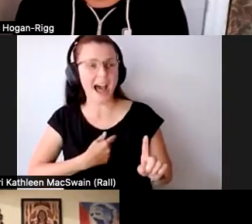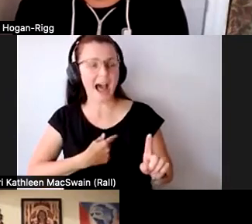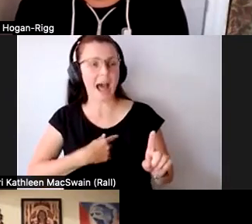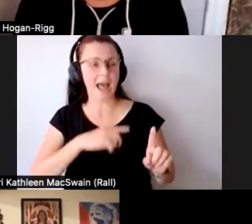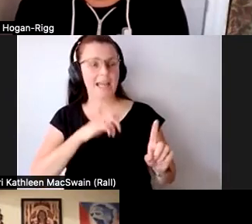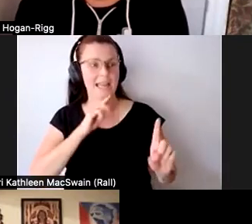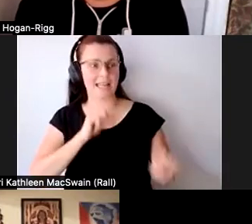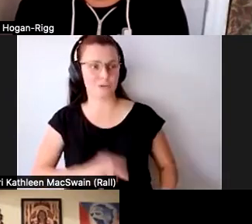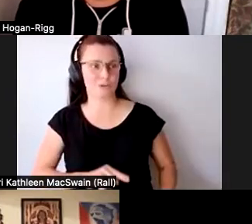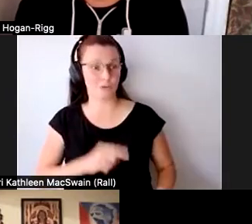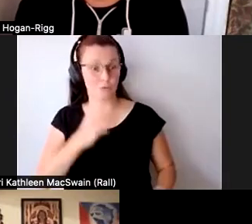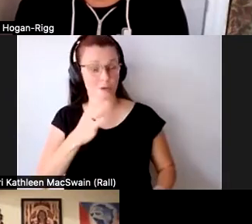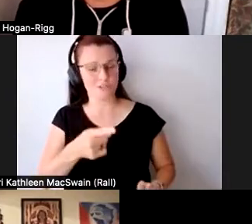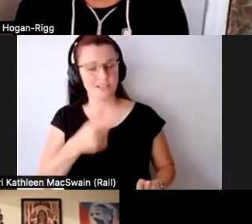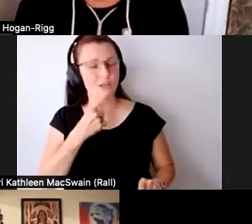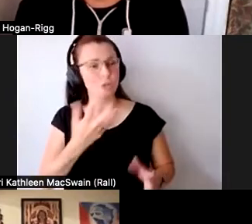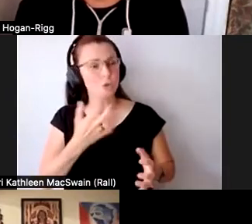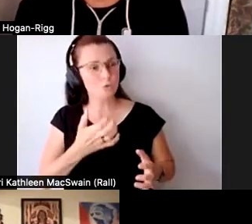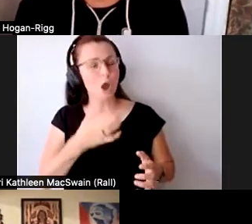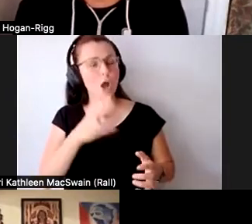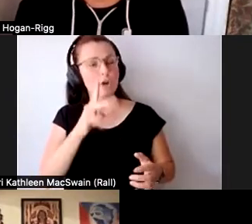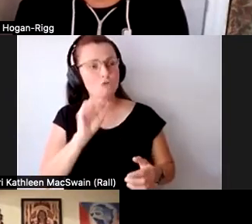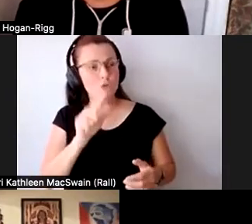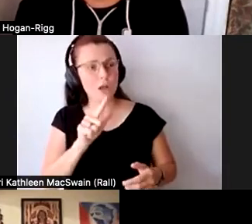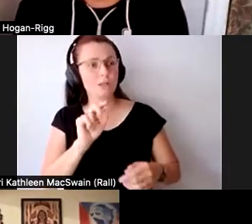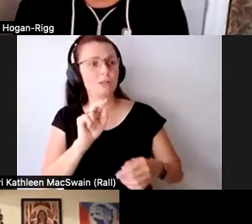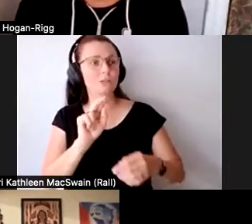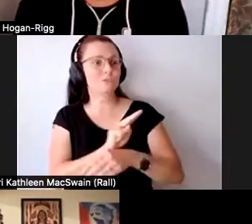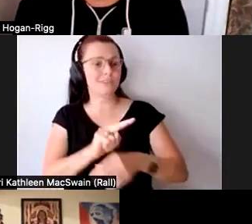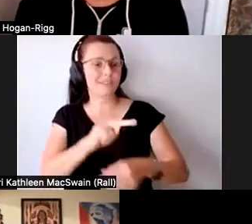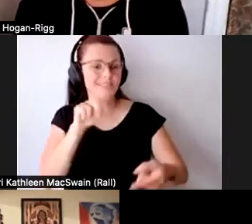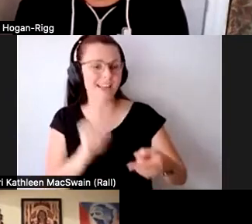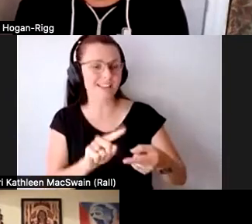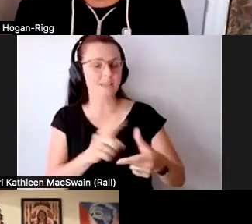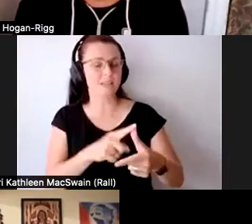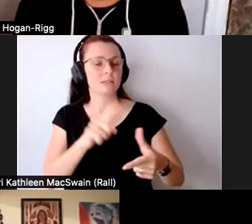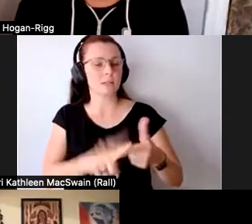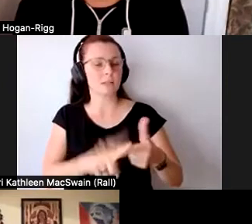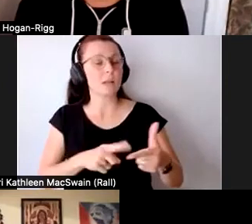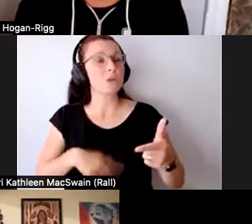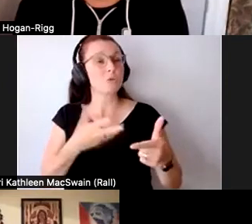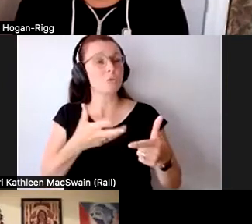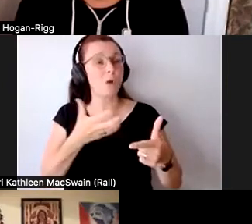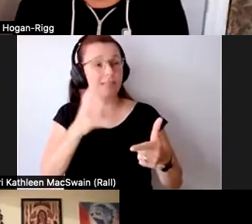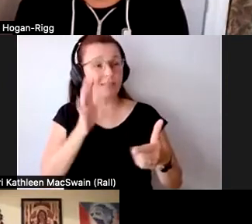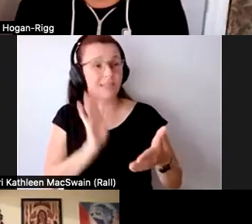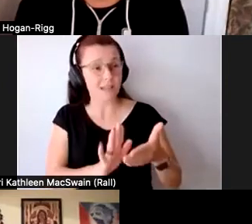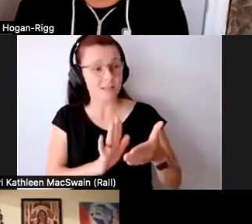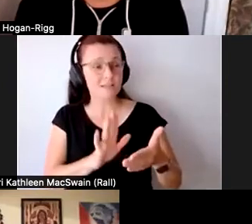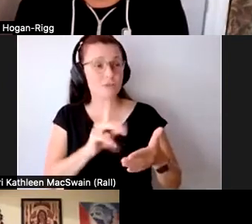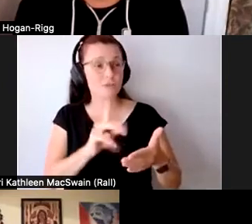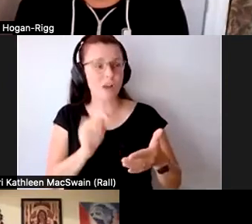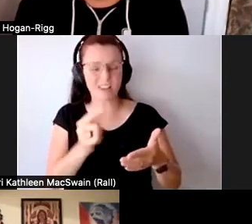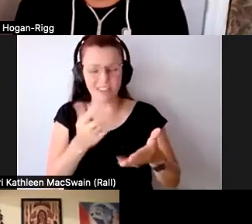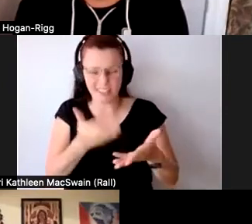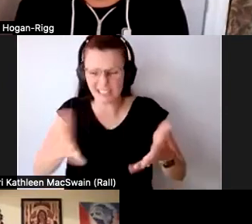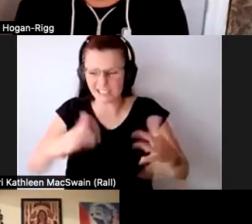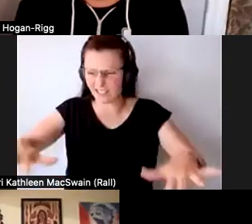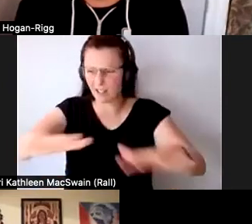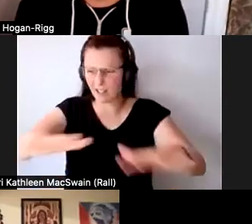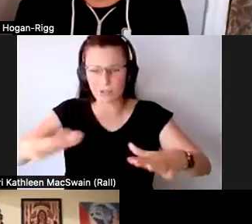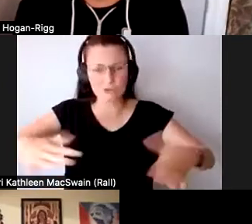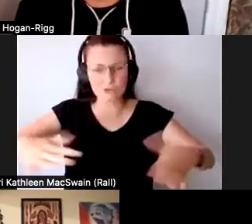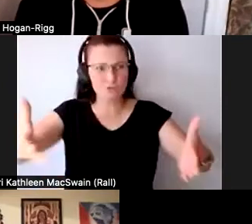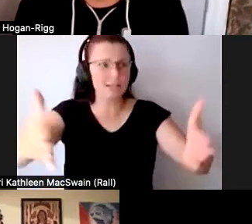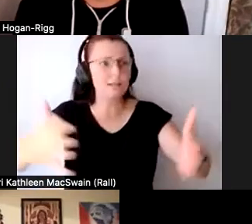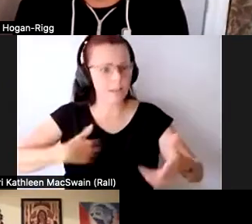You didn't want paraphernalia at your schools or in the street. We responded to that. Everyone who uses our sites,